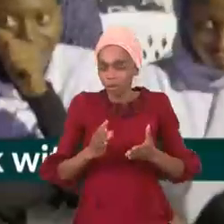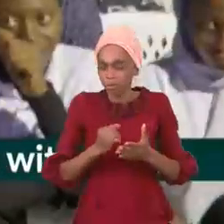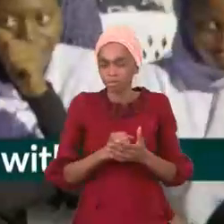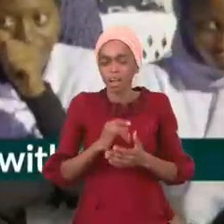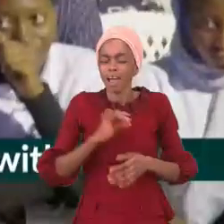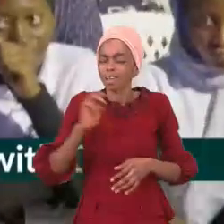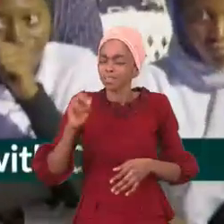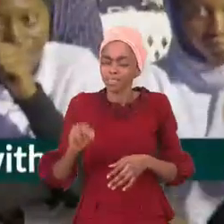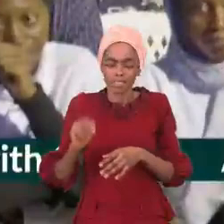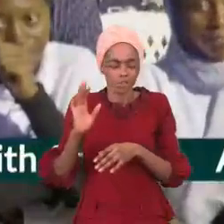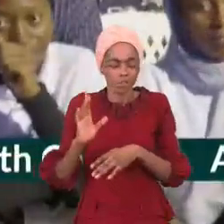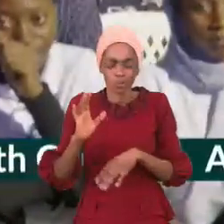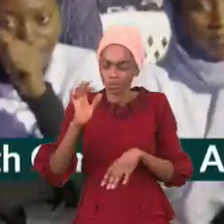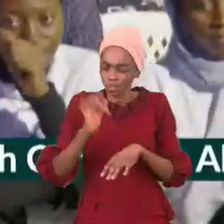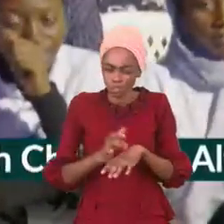tonight.